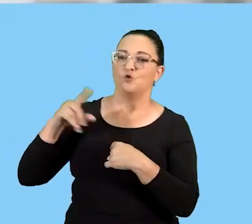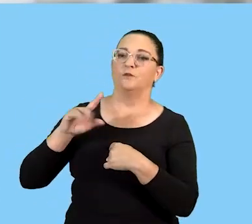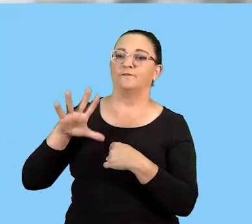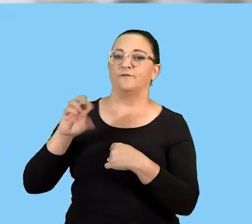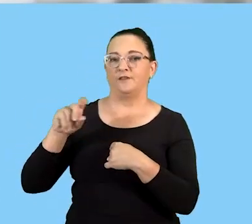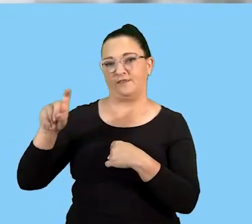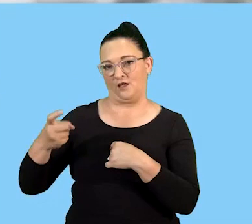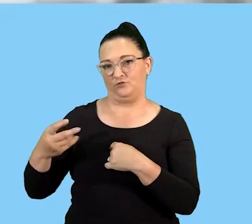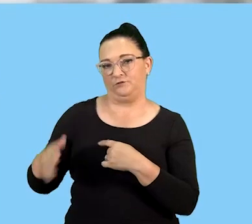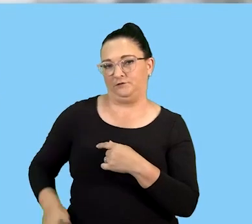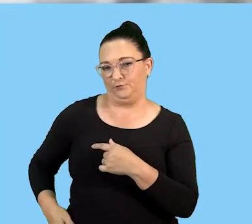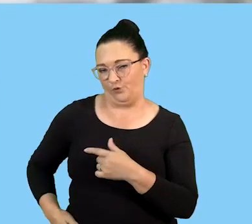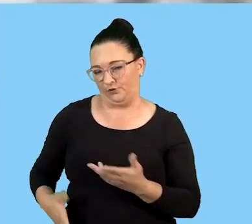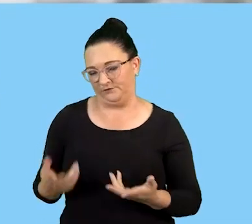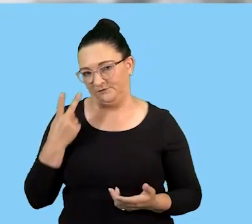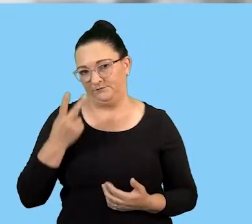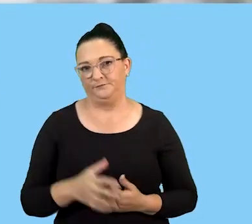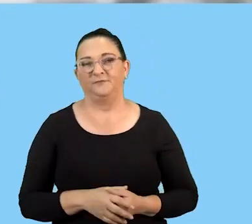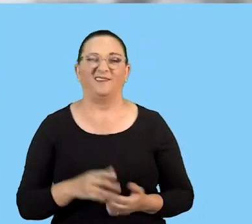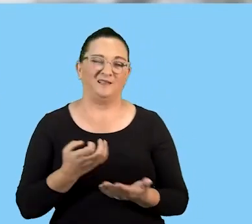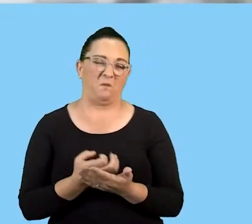50,000 for an example.